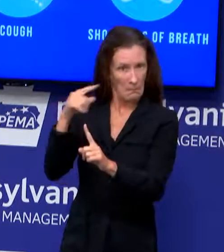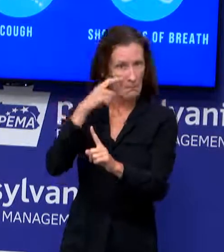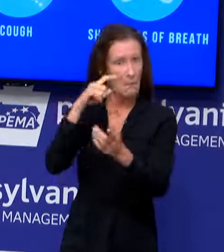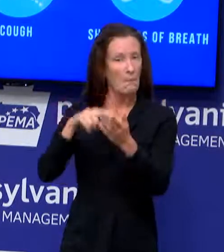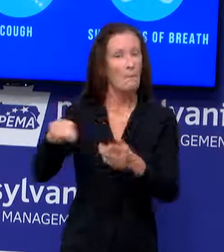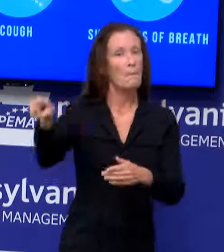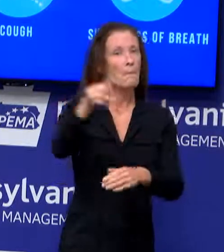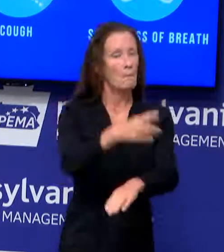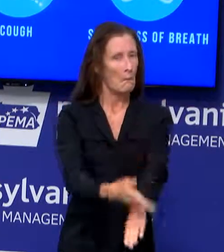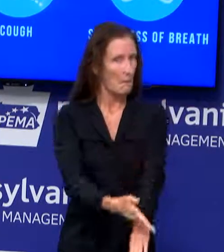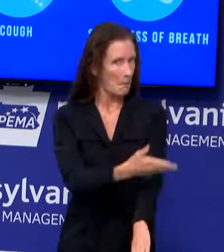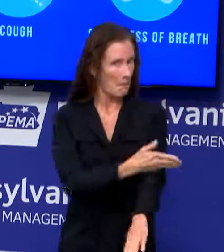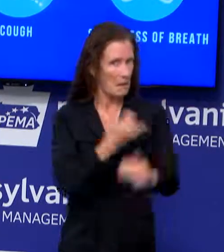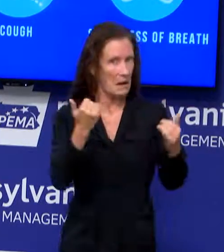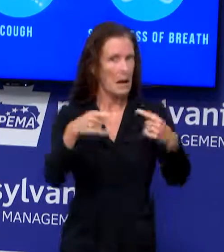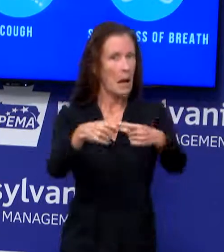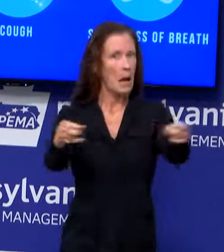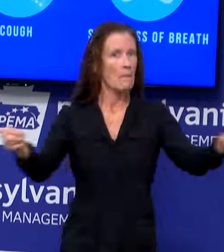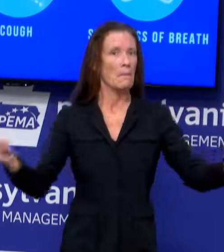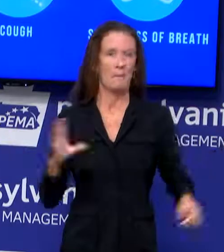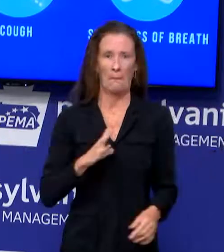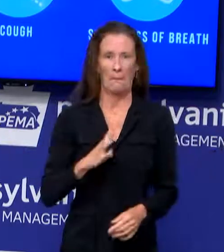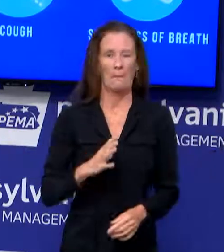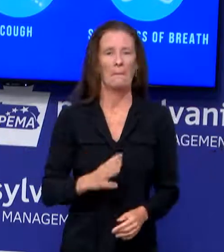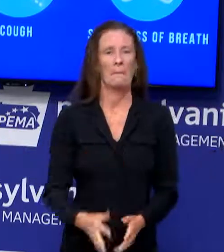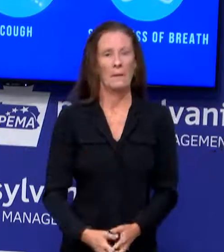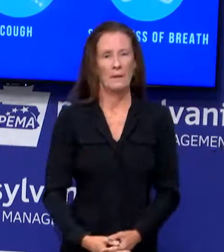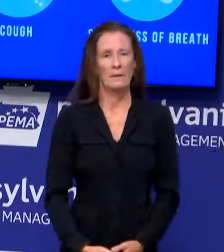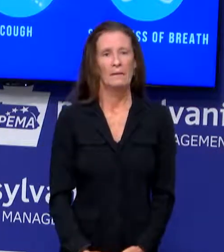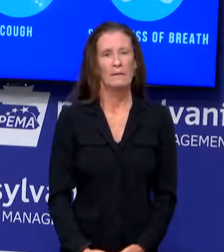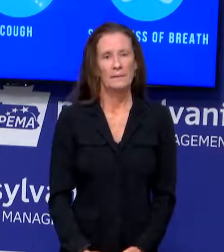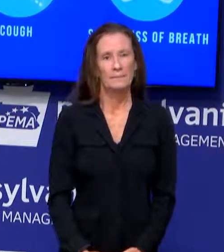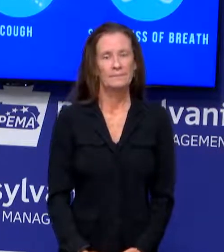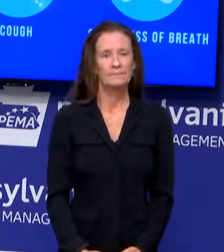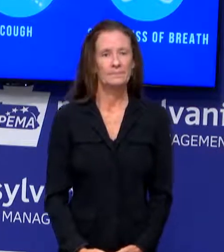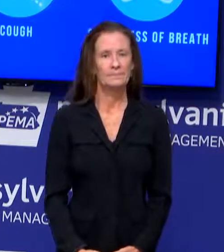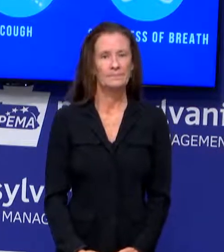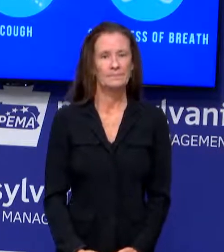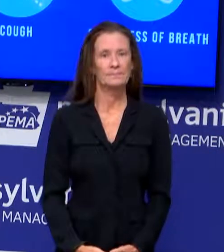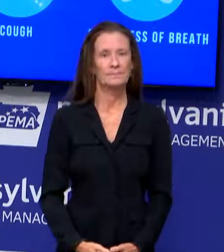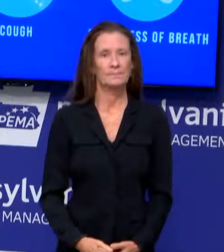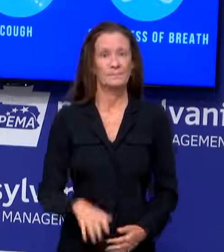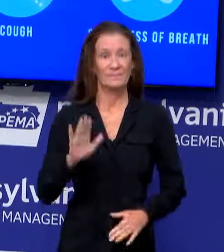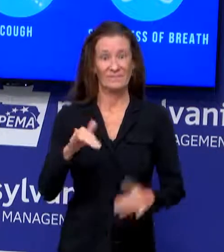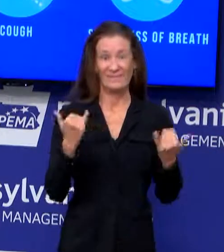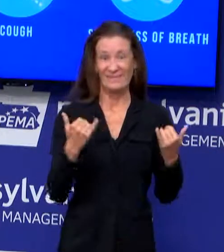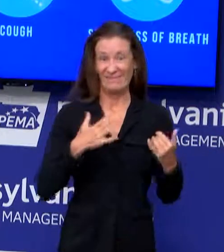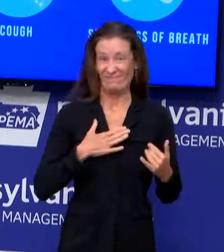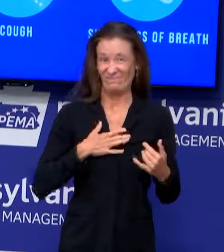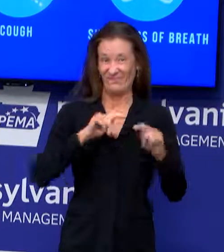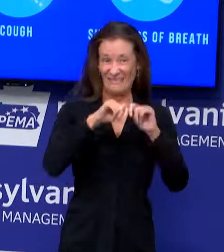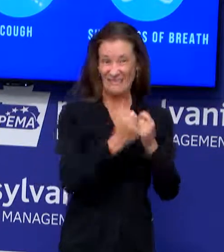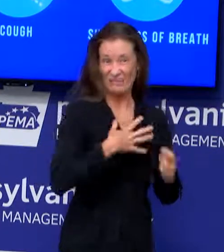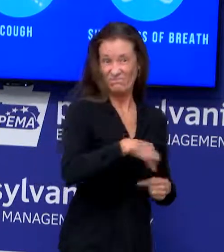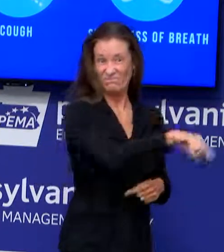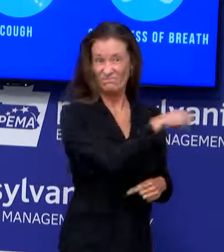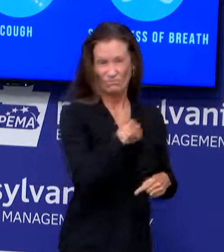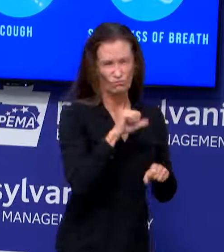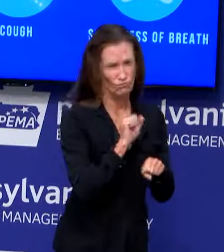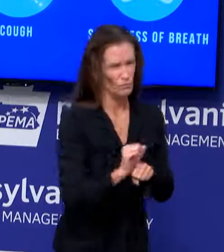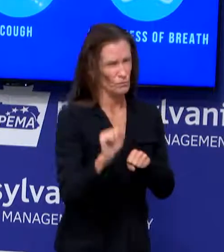As you know, our teams have been working on a COVID-19 exposure notification app